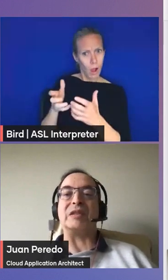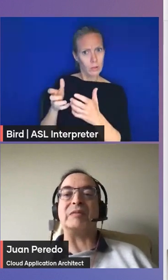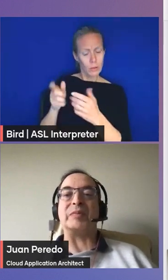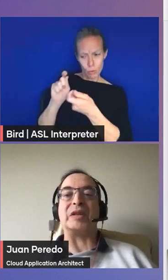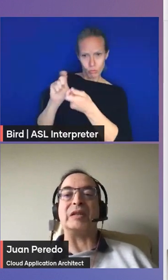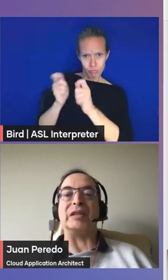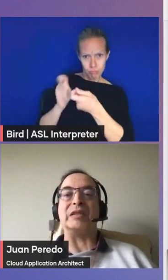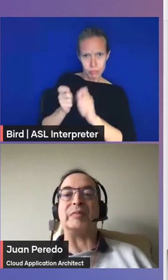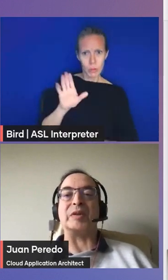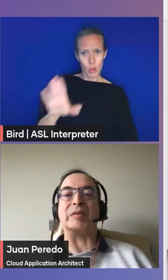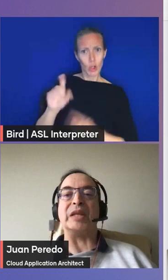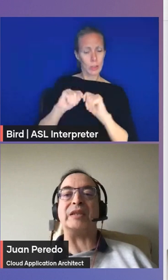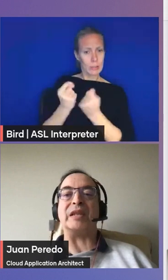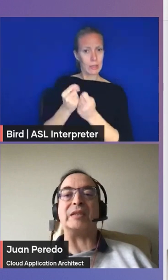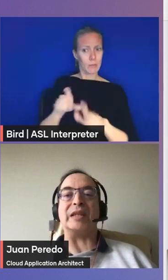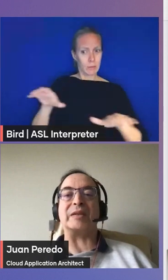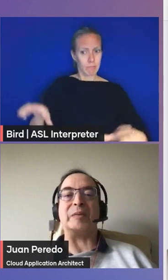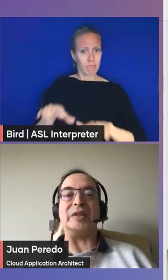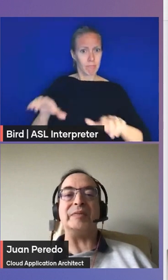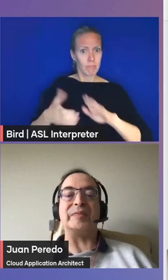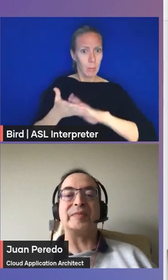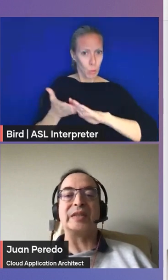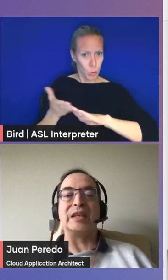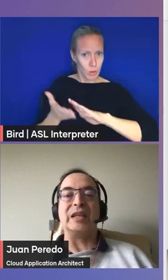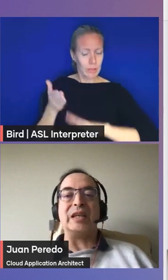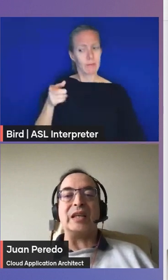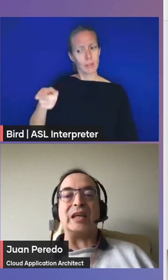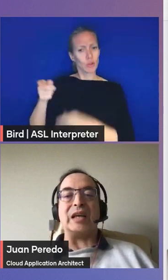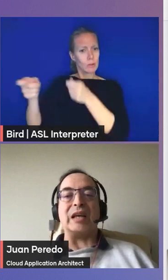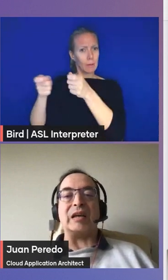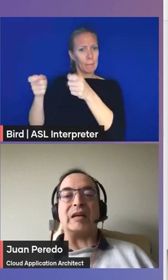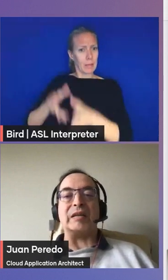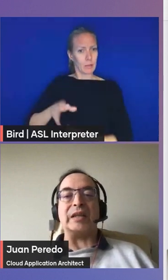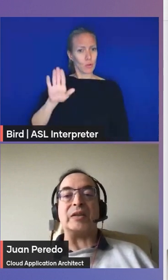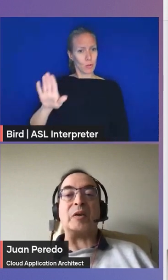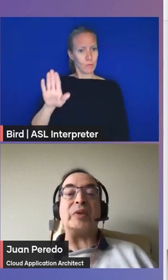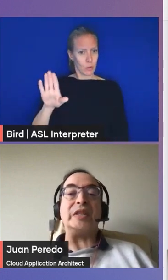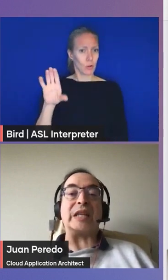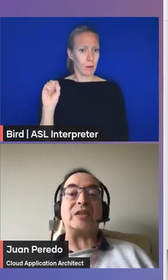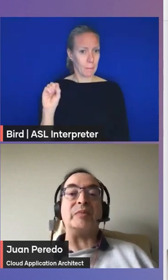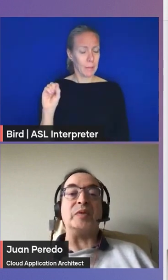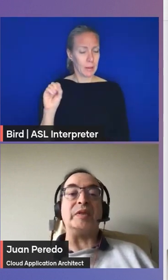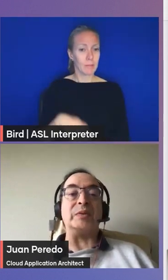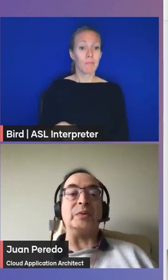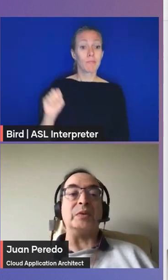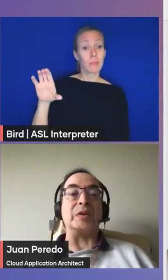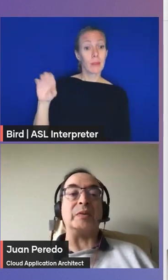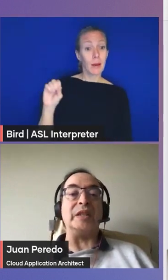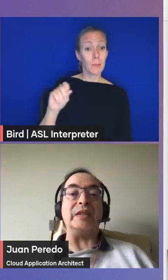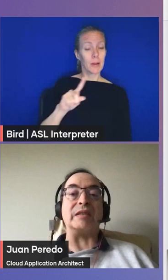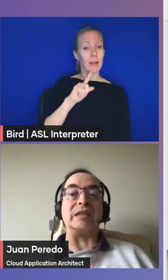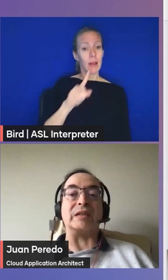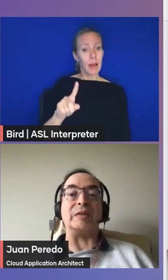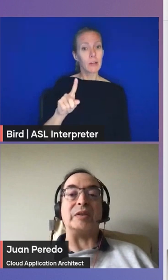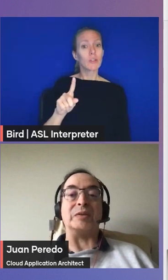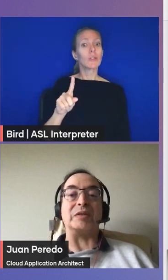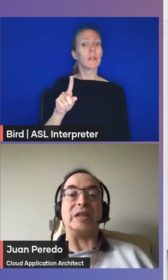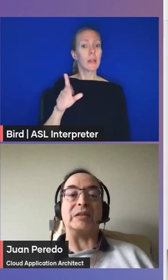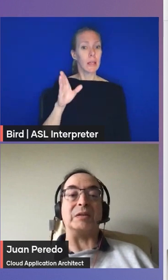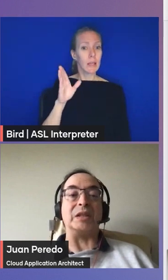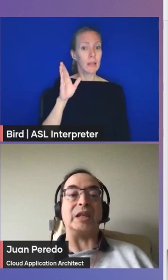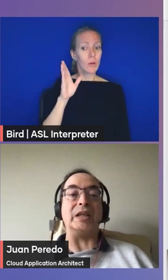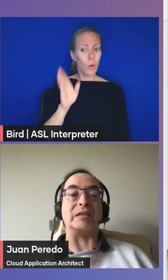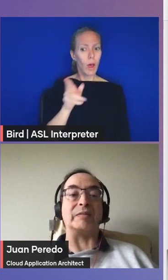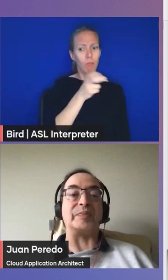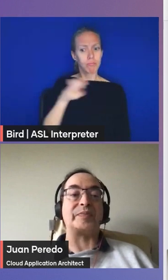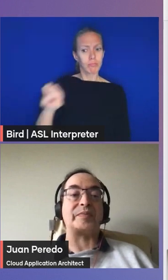is the program manager at her company. And the company is actually moving to Kubernetes, and they're going to be hosting that